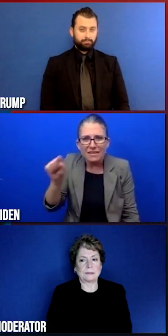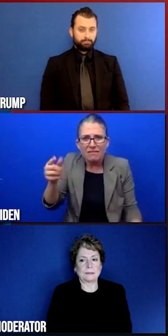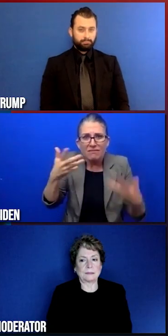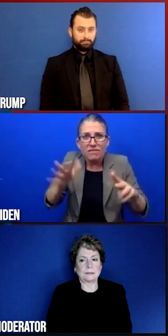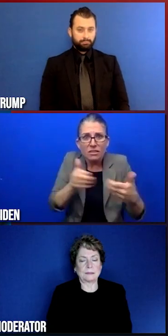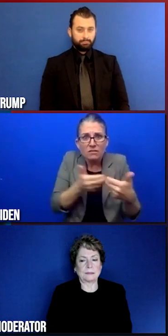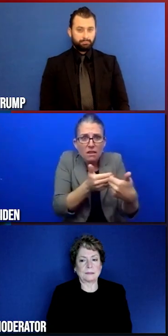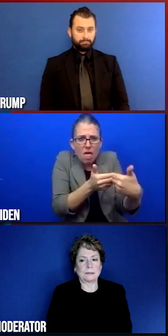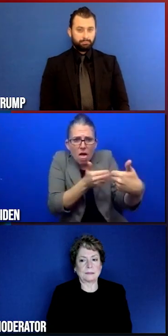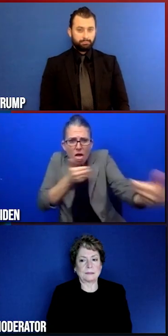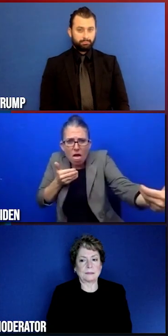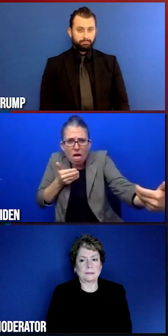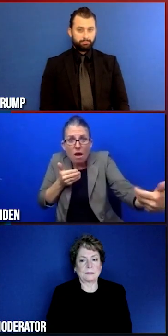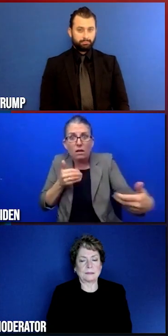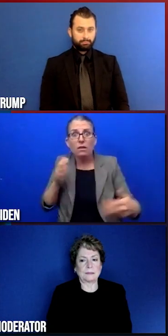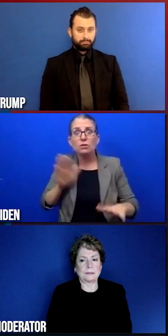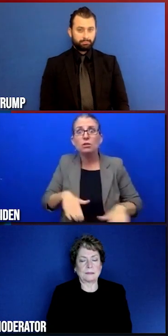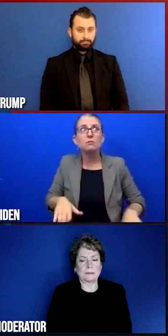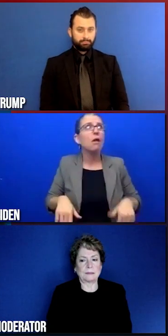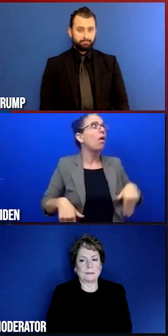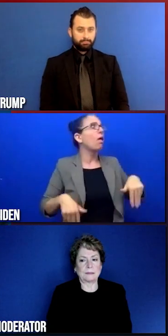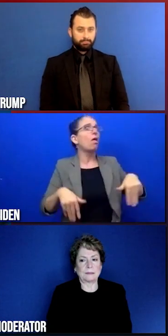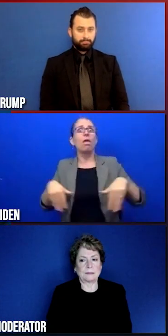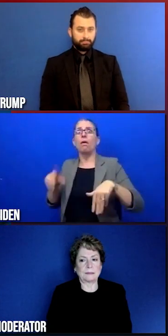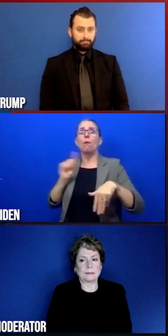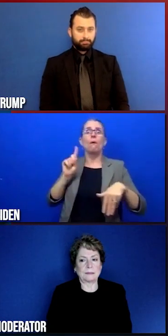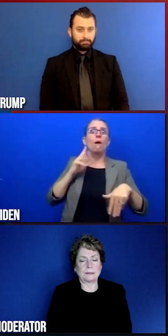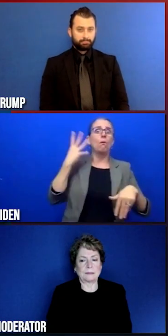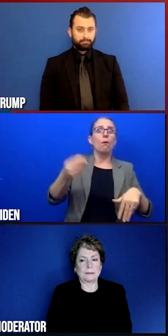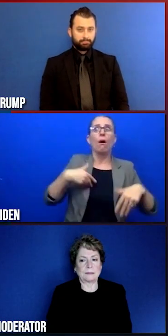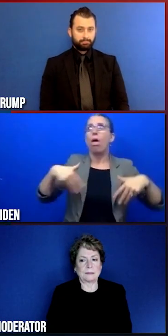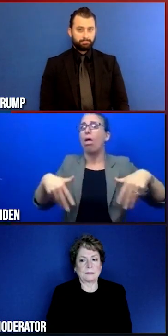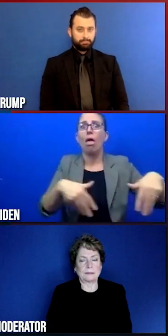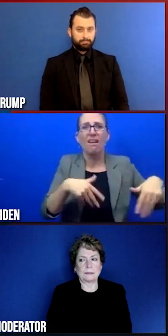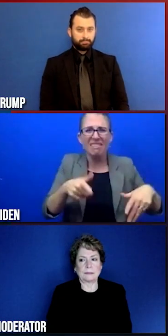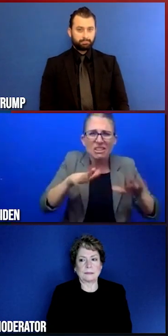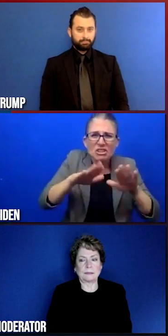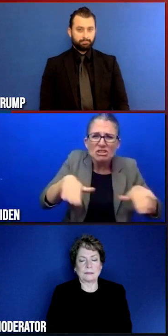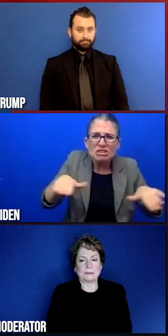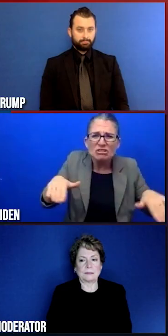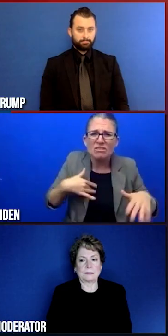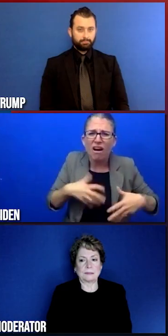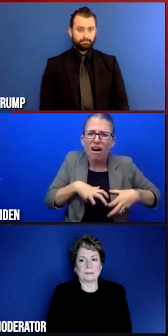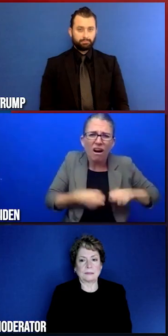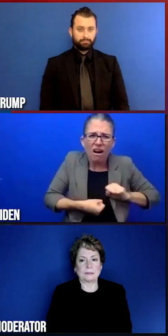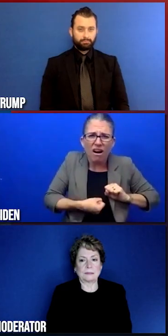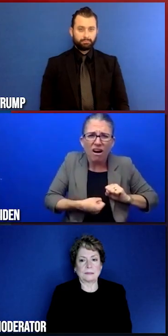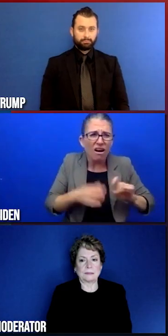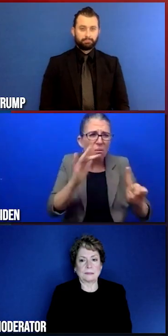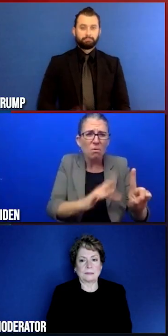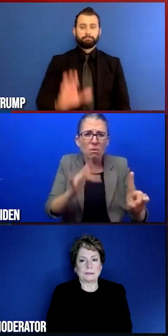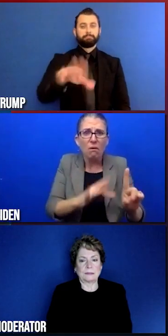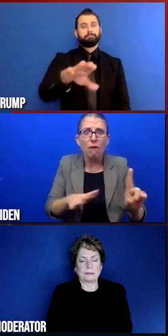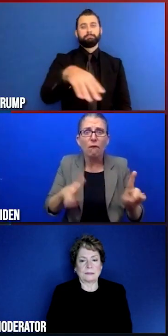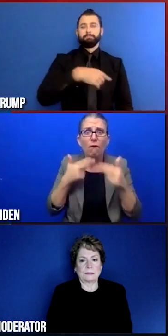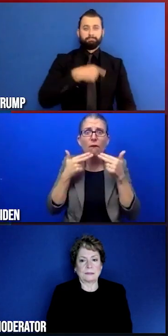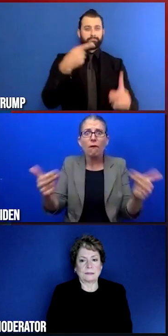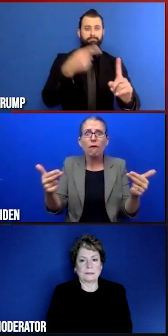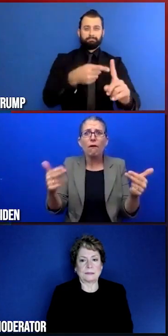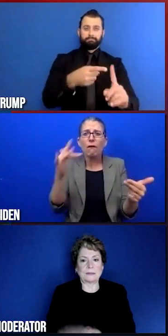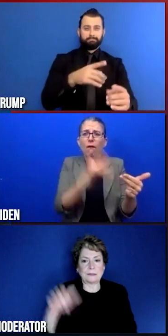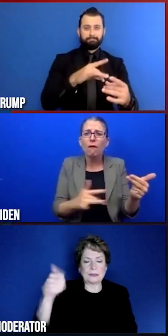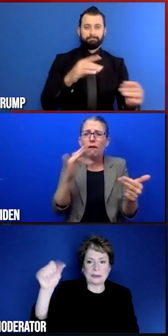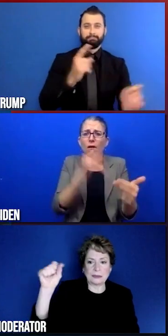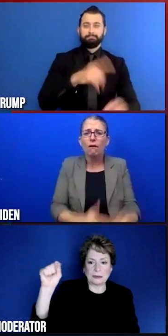go. It's criminal. It's criminal. Let me ask Kristen, you I will about say this. immigration. They 10 went down. seconds, We and then brought I need to ask reporters, you a question. everything. They